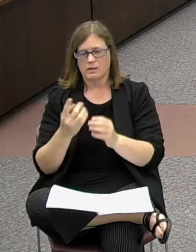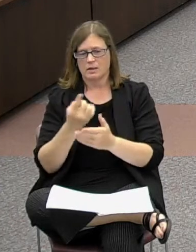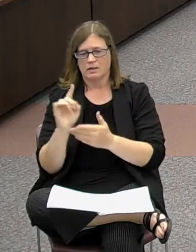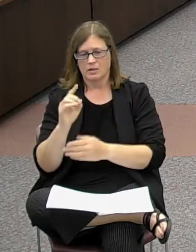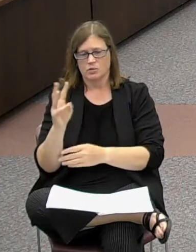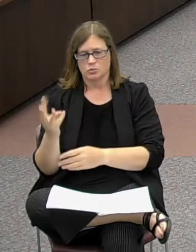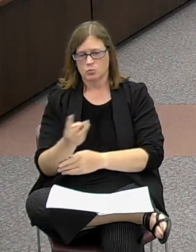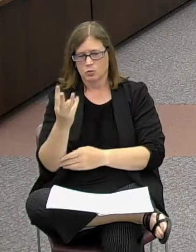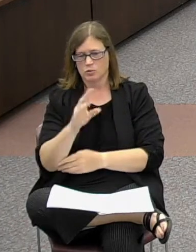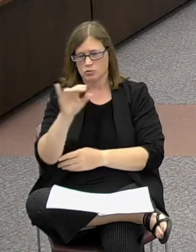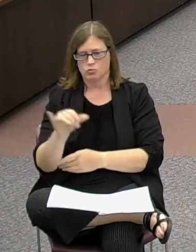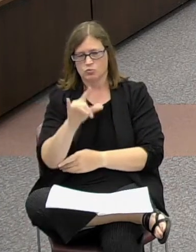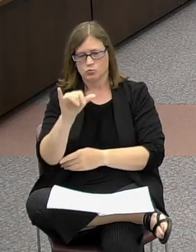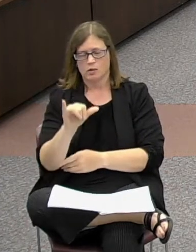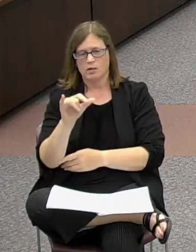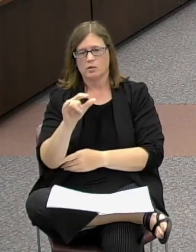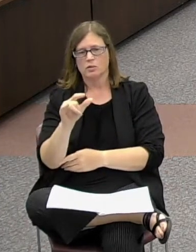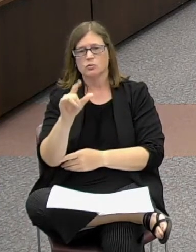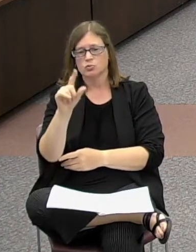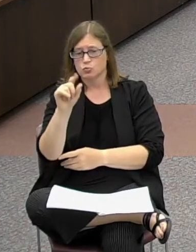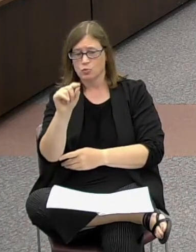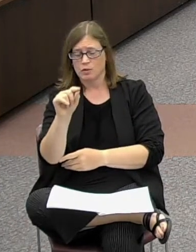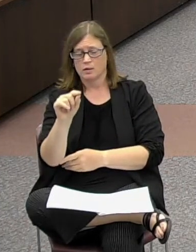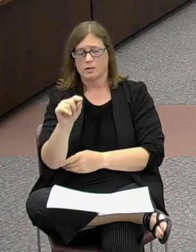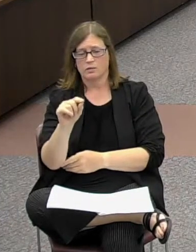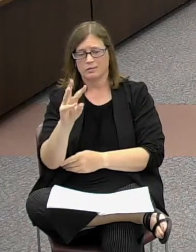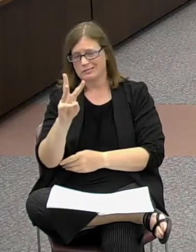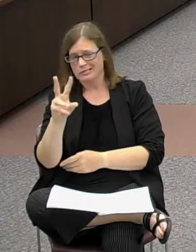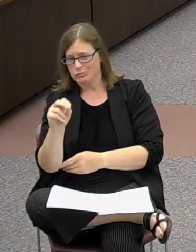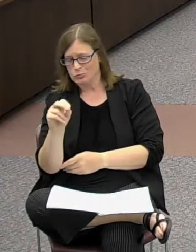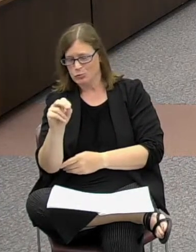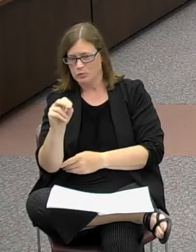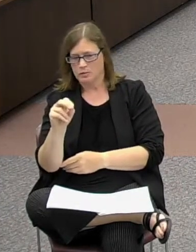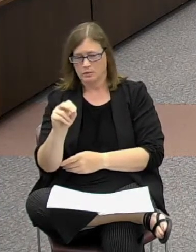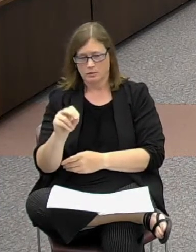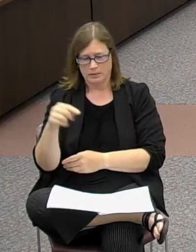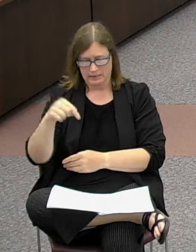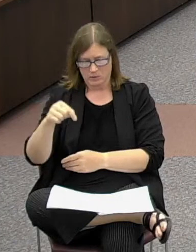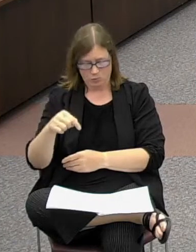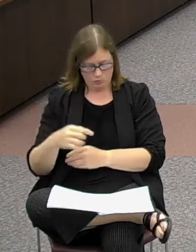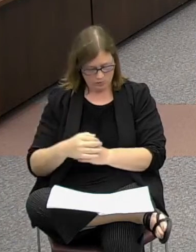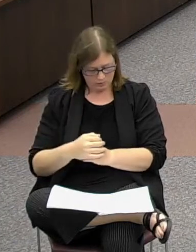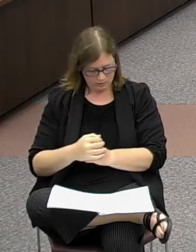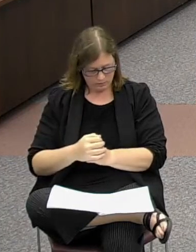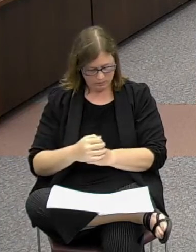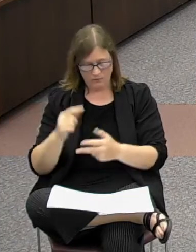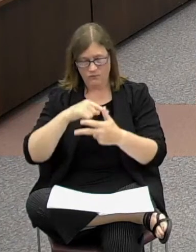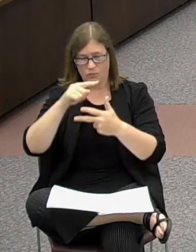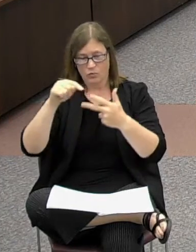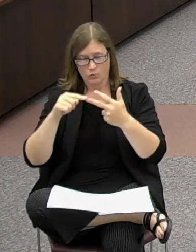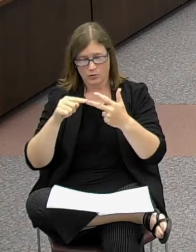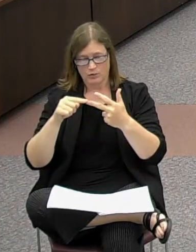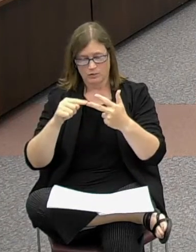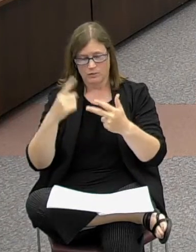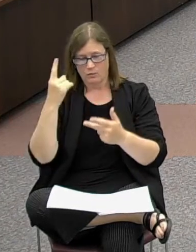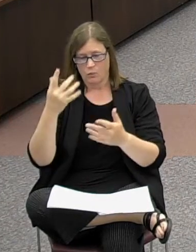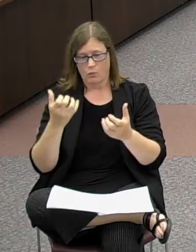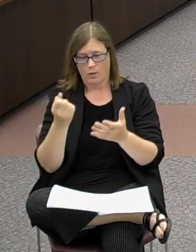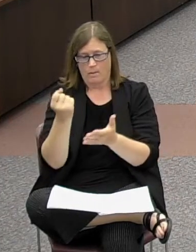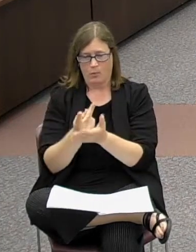Wednesday, July 20th, 2022 at 6:30. And we have 3 items this evening that we're looking for